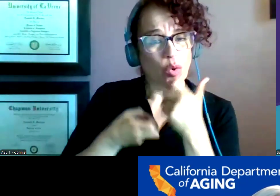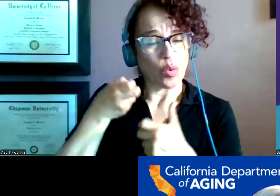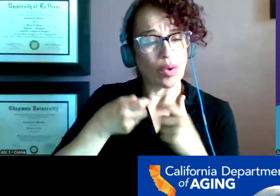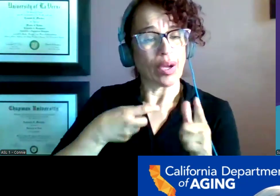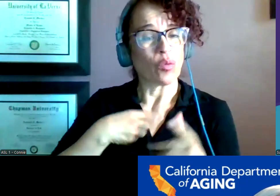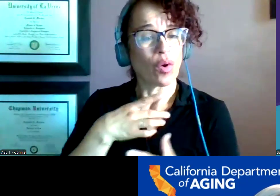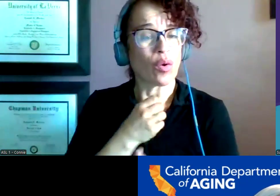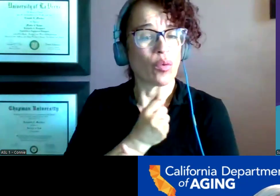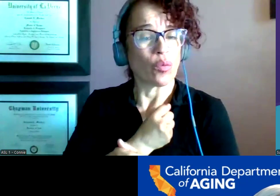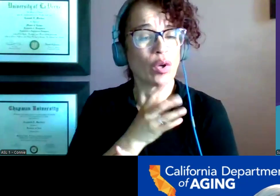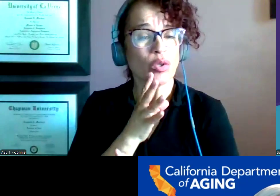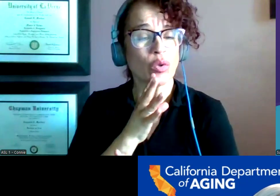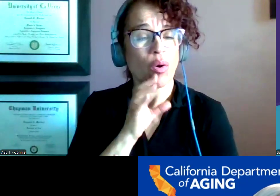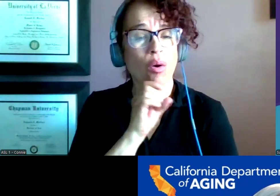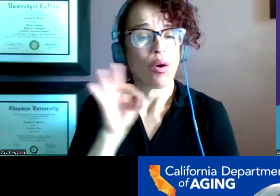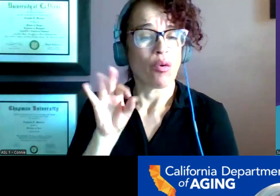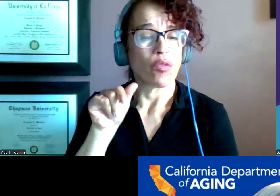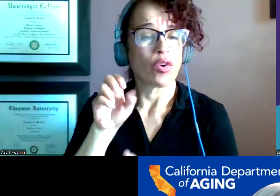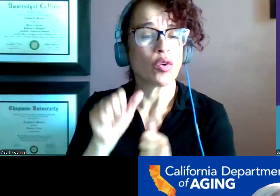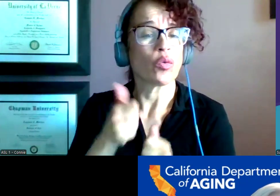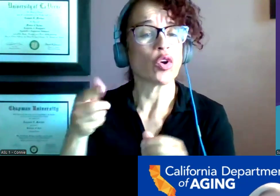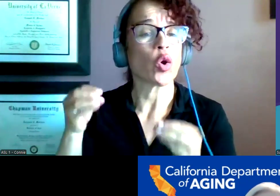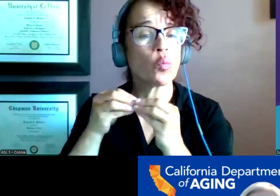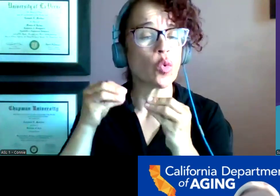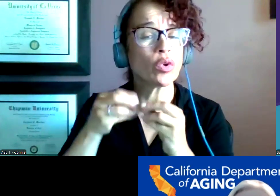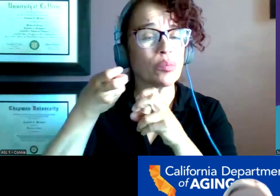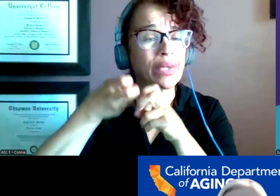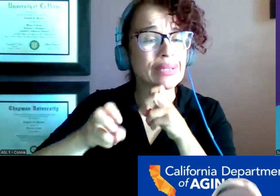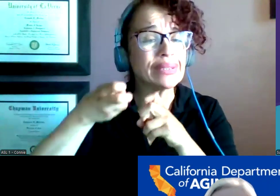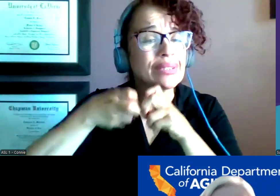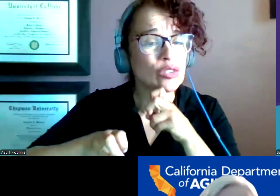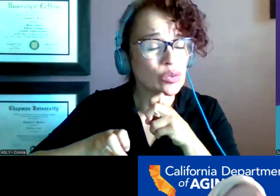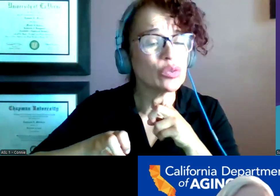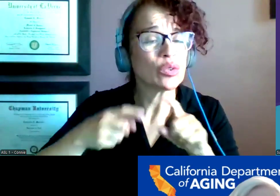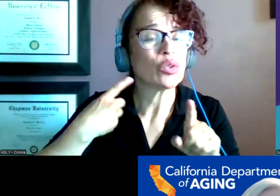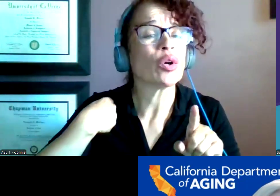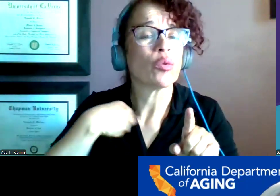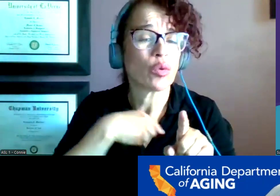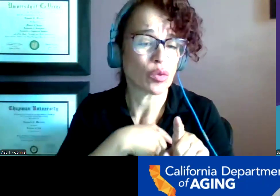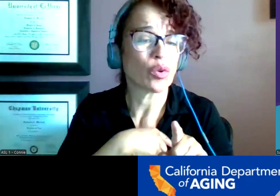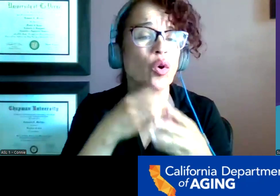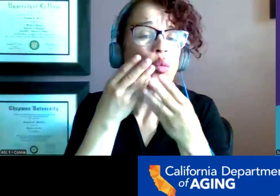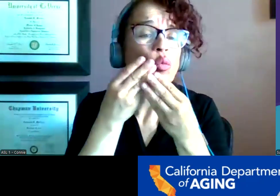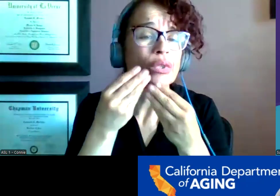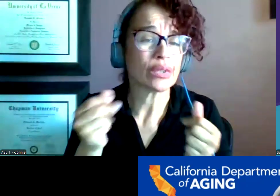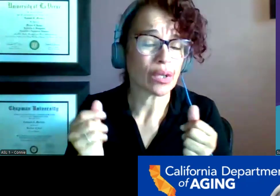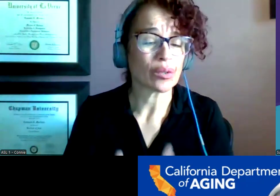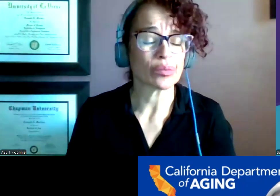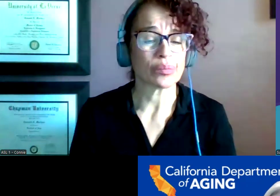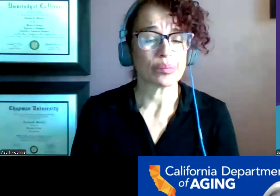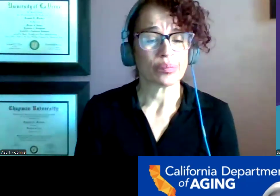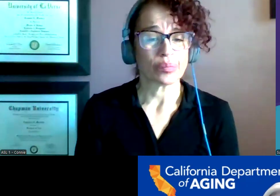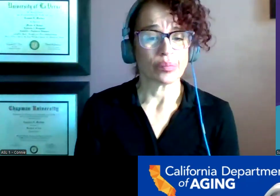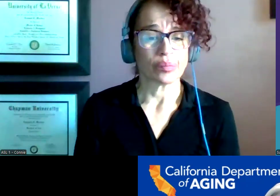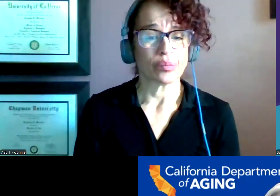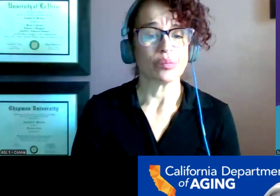would love to talk offline with some more about these issues so that we could maybe resolve that.